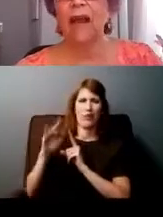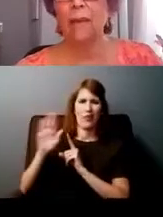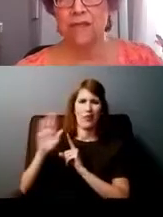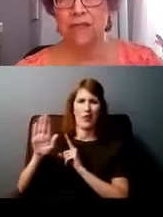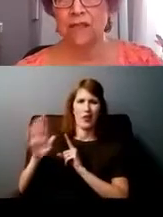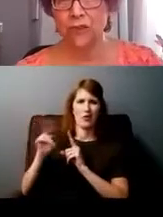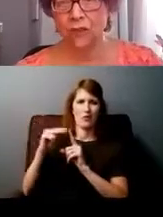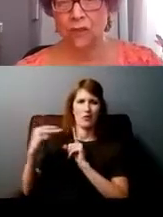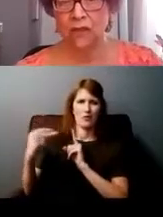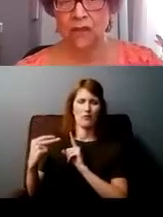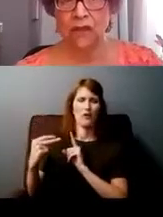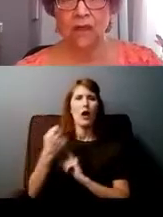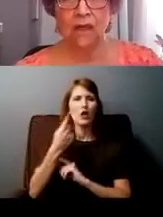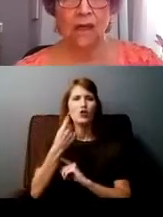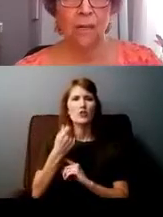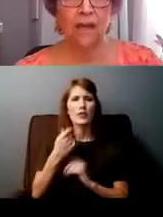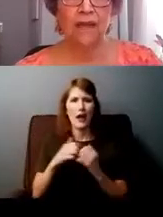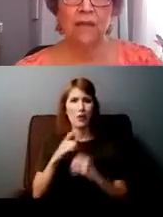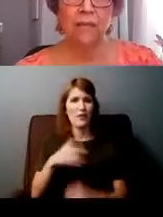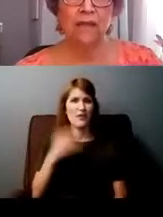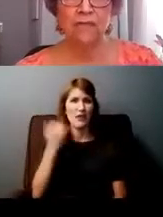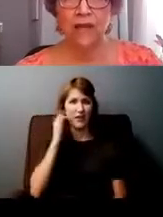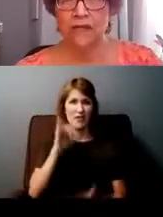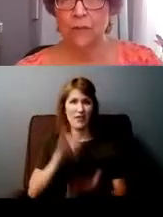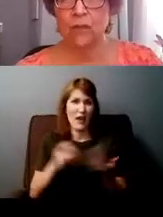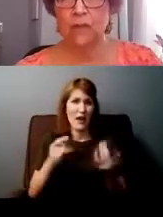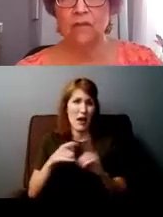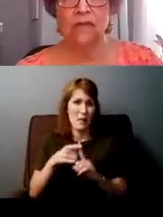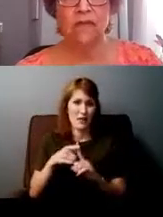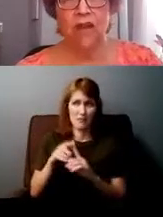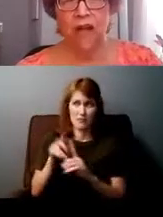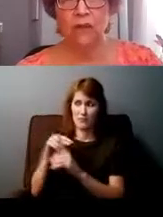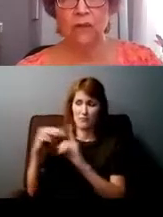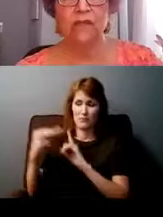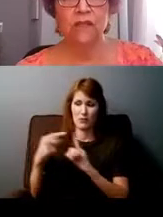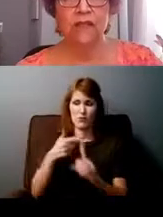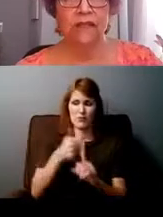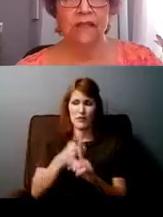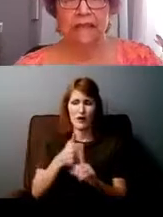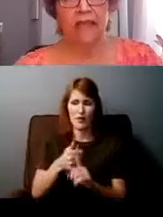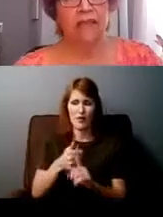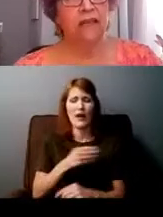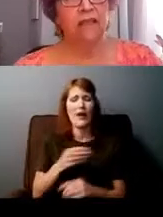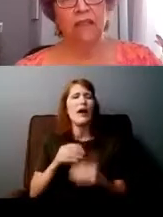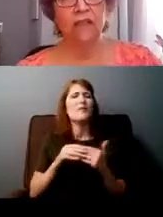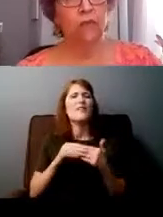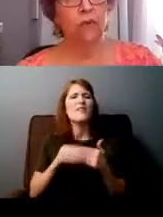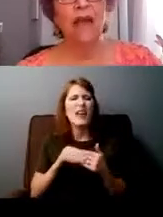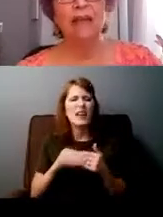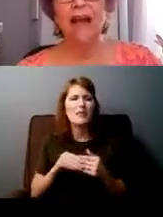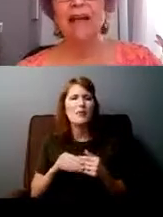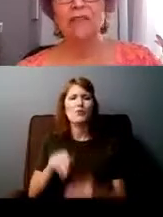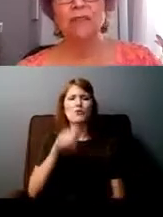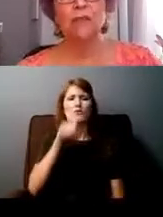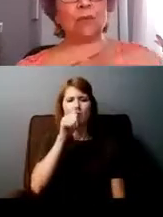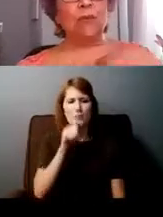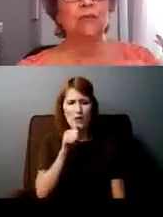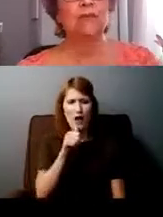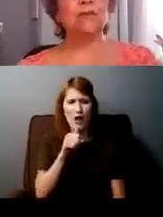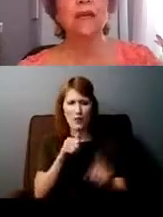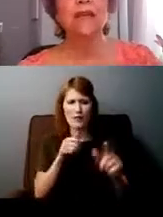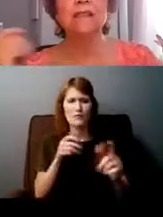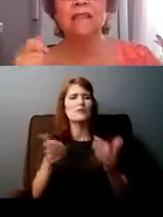had happened to you. And then being flexible, tolerant, and then try not